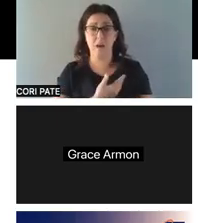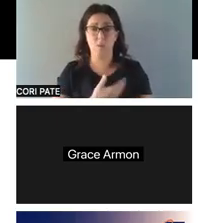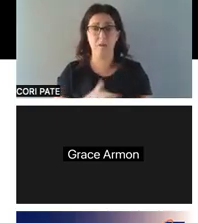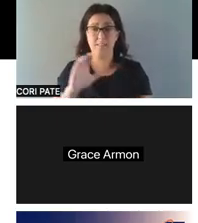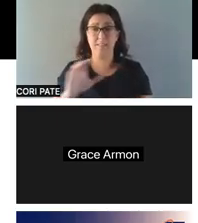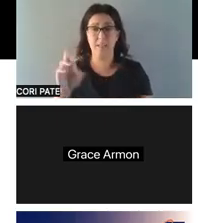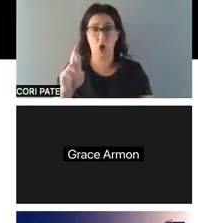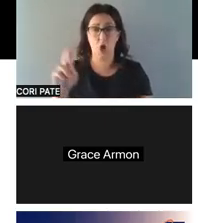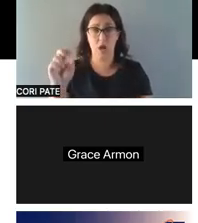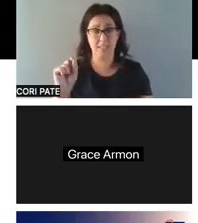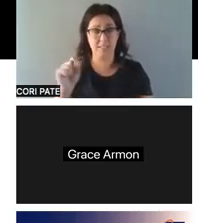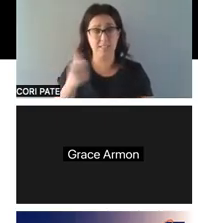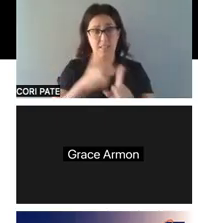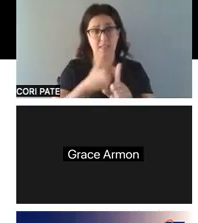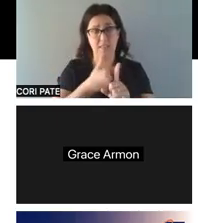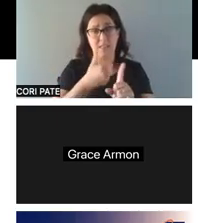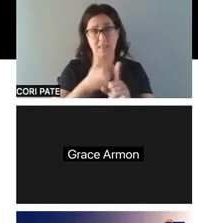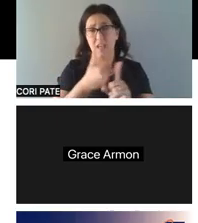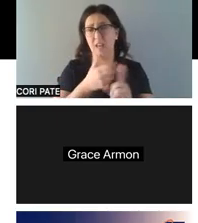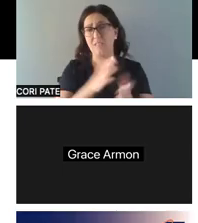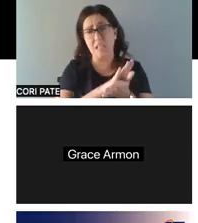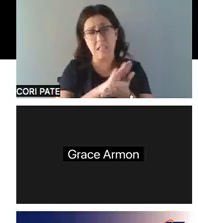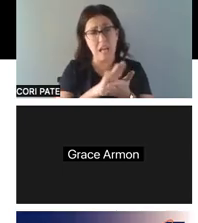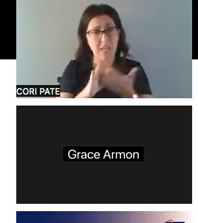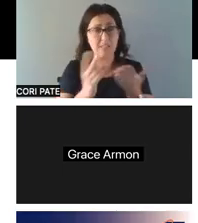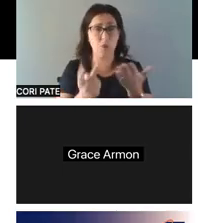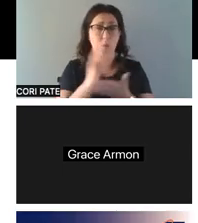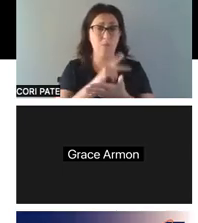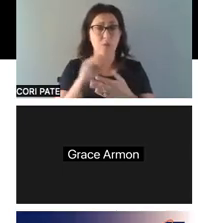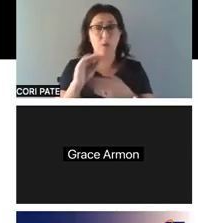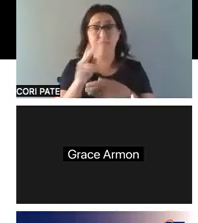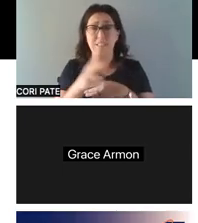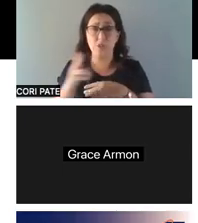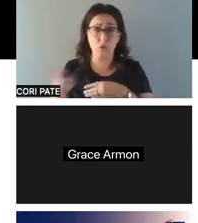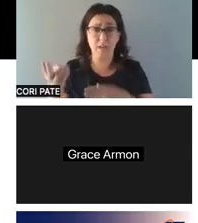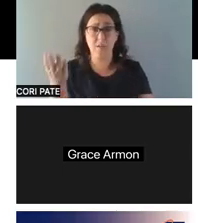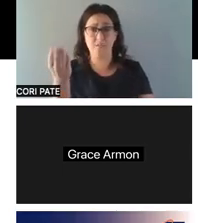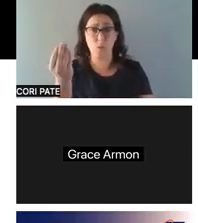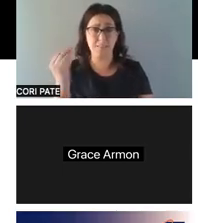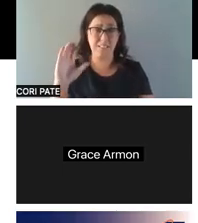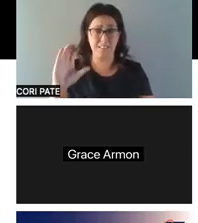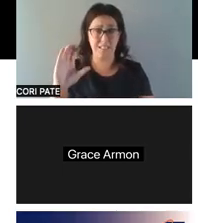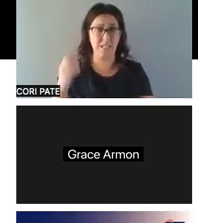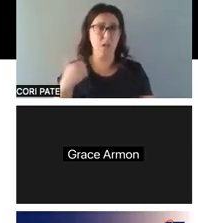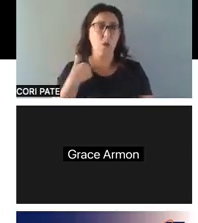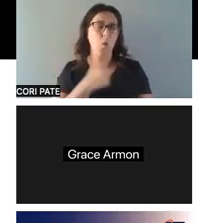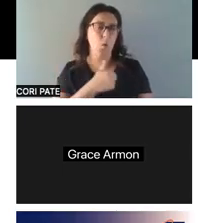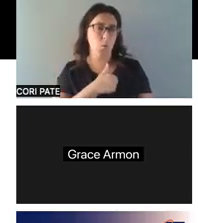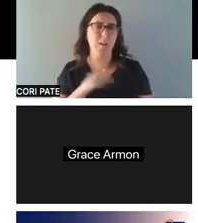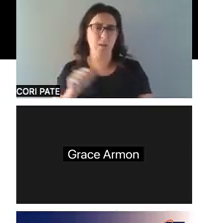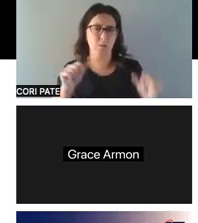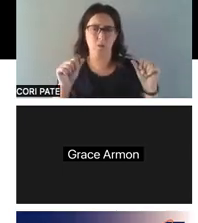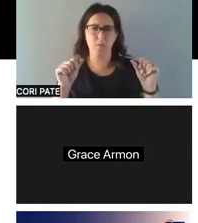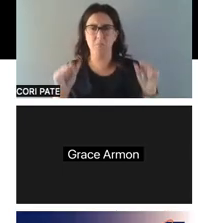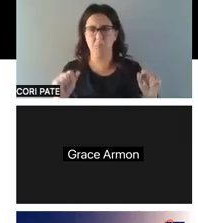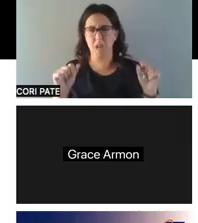also provided a very nice overview of the history of 14Cs. We would be able to share the slides if you don't have